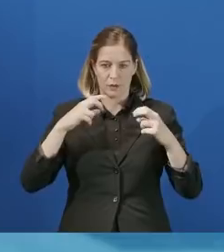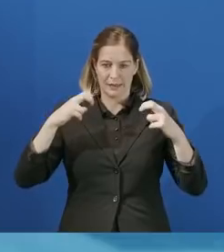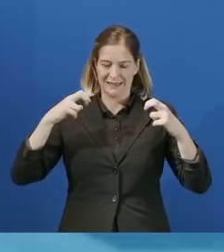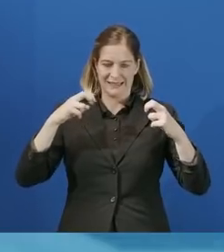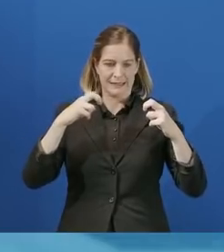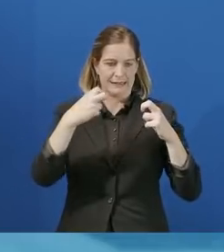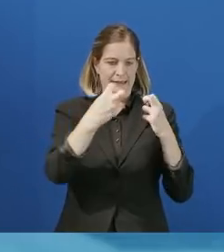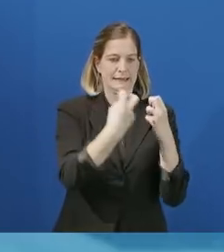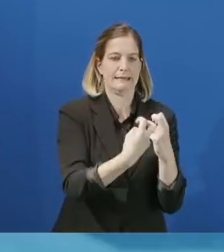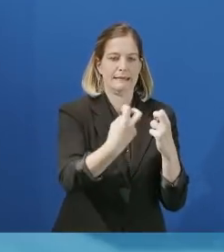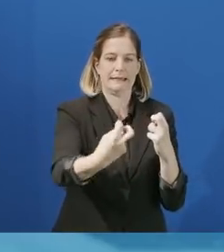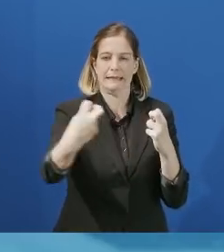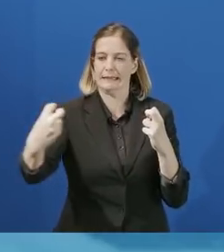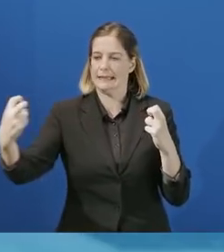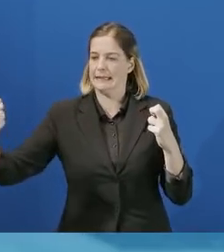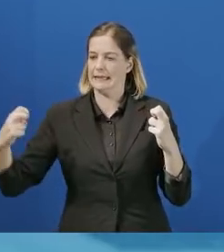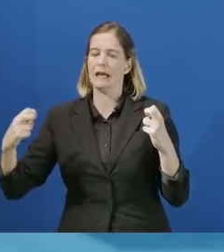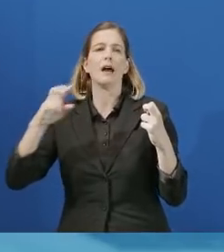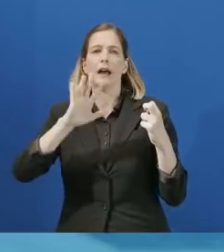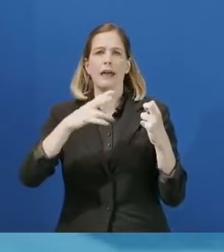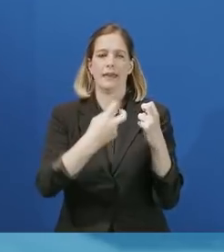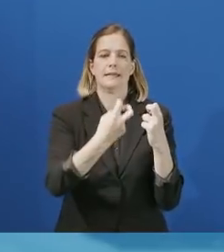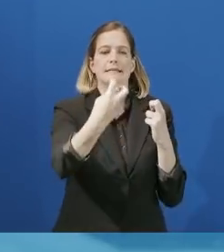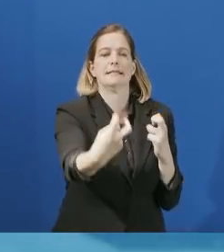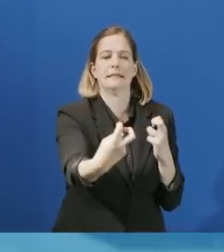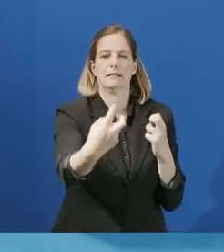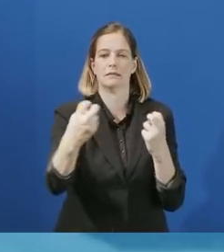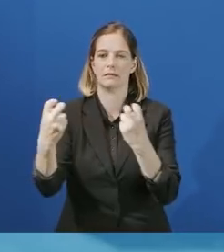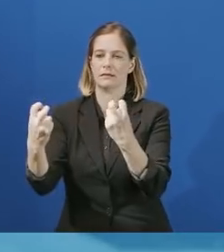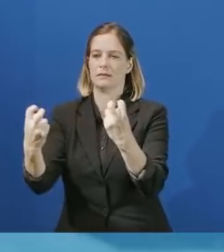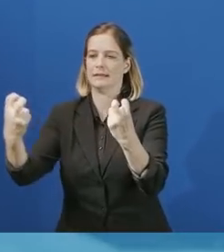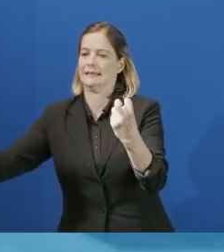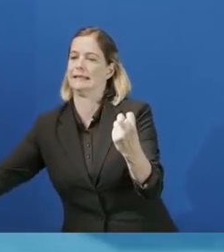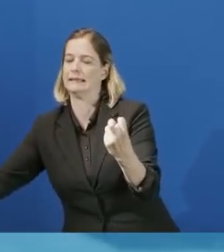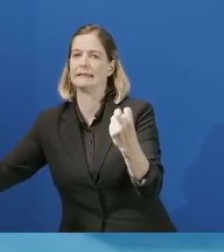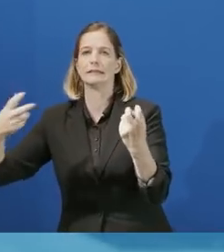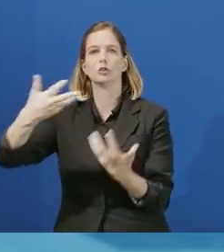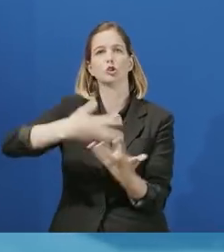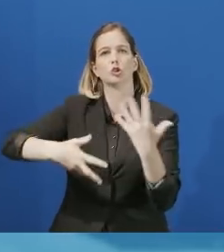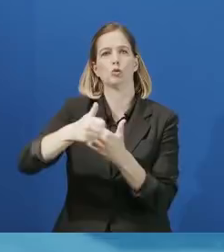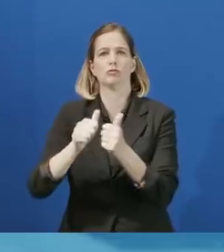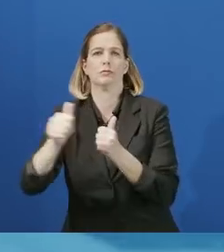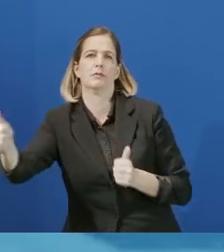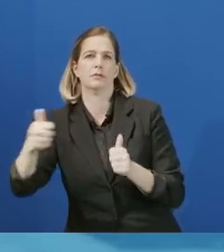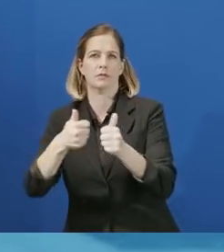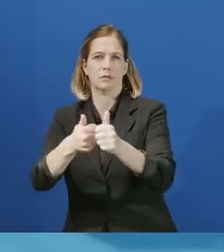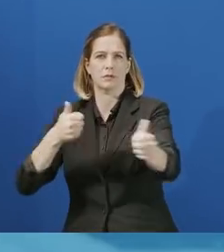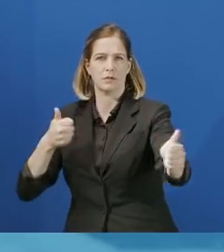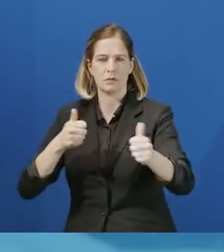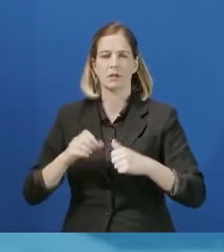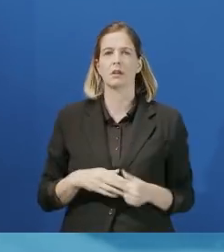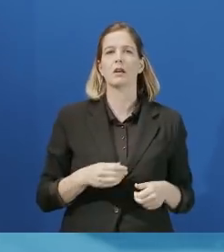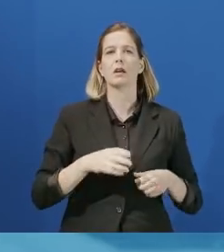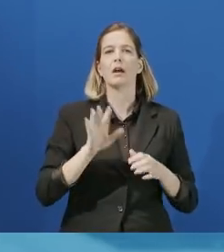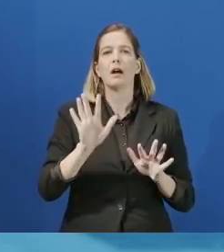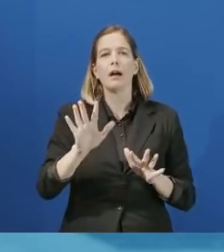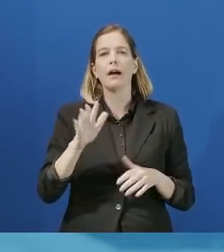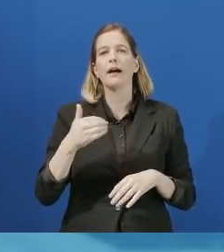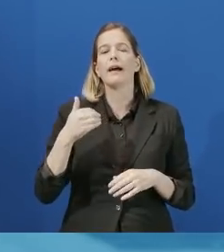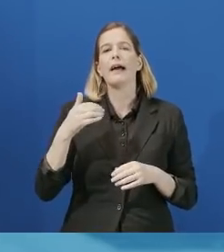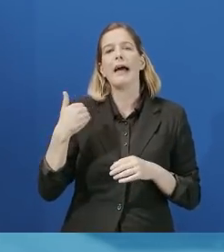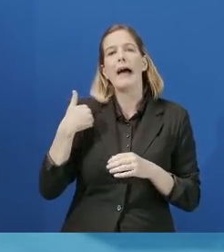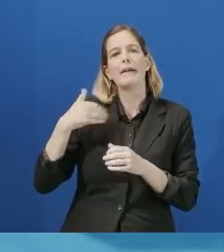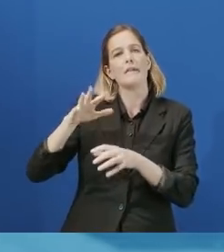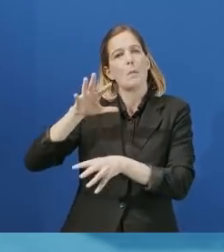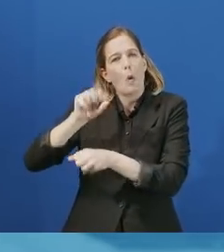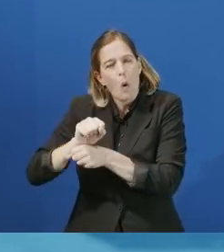facial coverings, both for employees and for customers in a voluntary capacity. There will be more to follow.